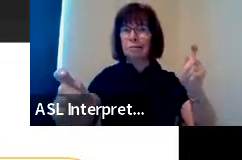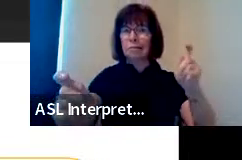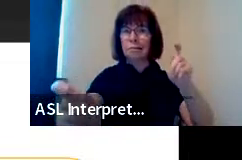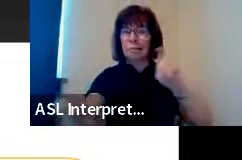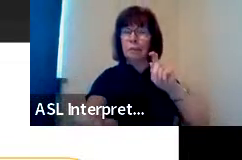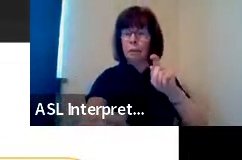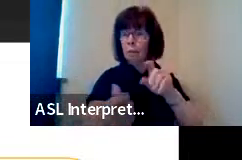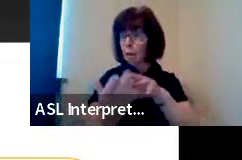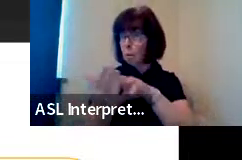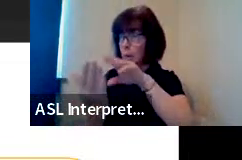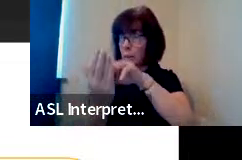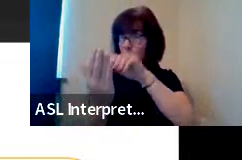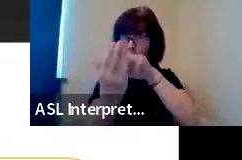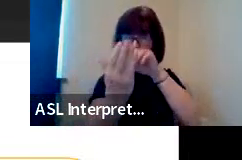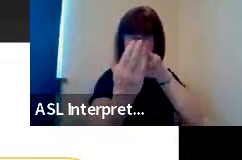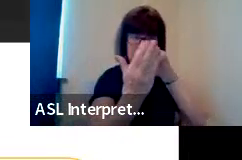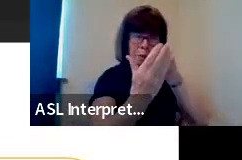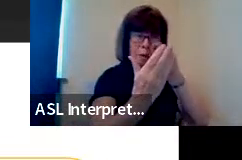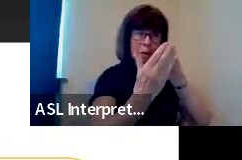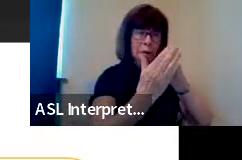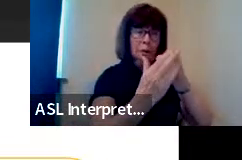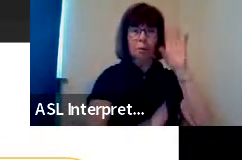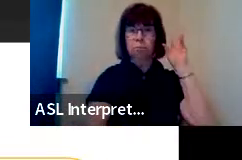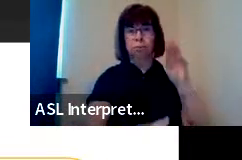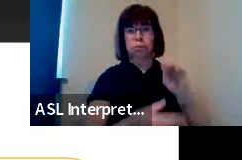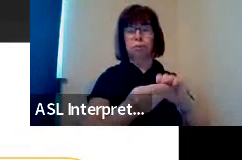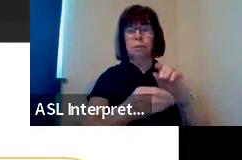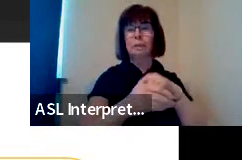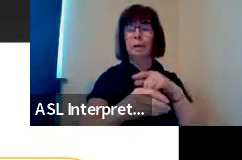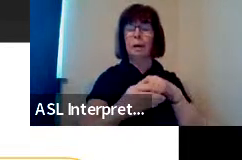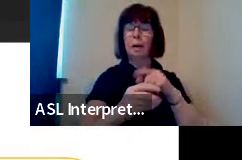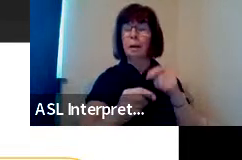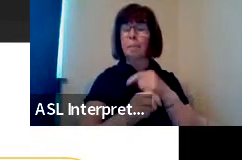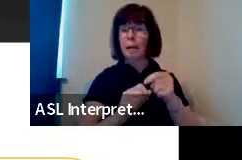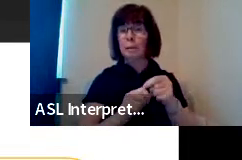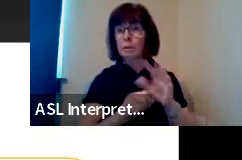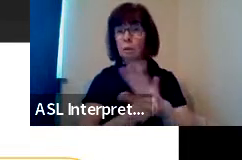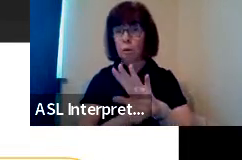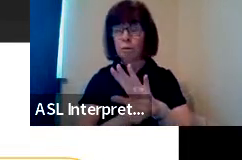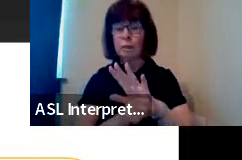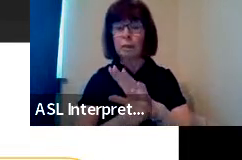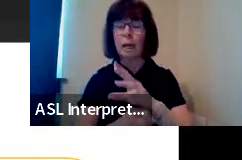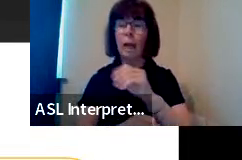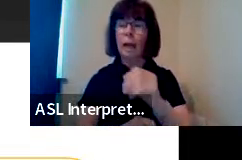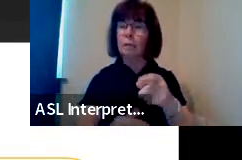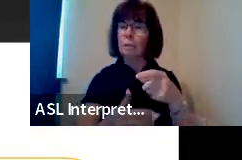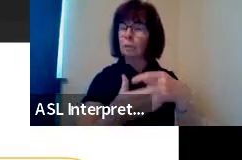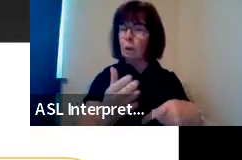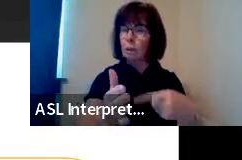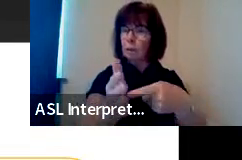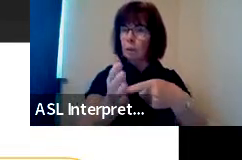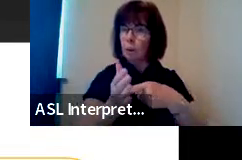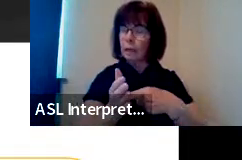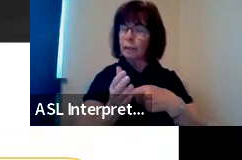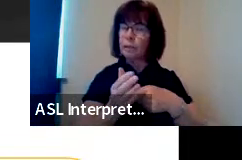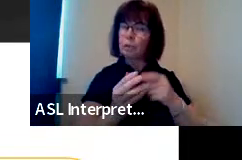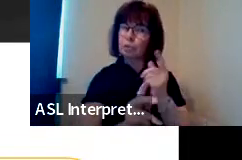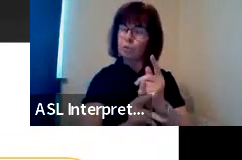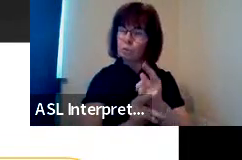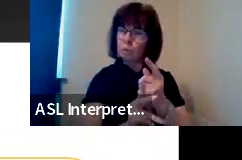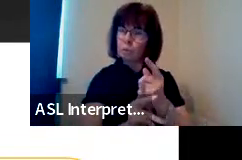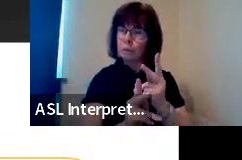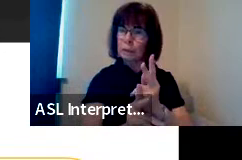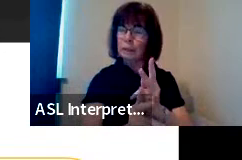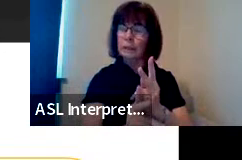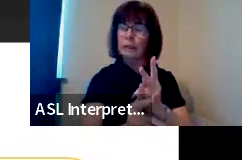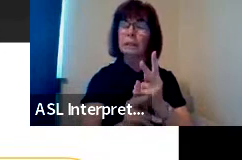new things all the time about COVID and about what it takes to keep our communities safe. And so we're